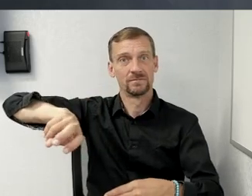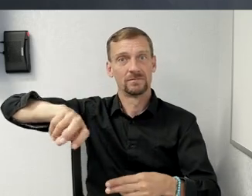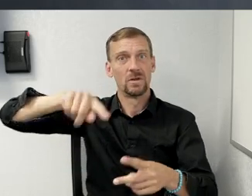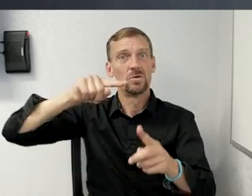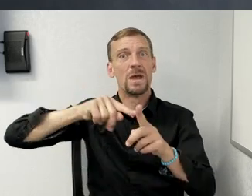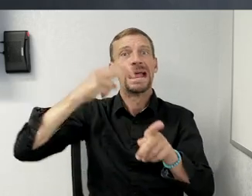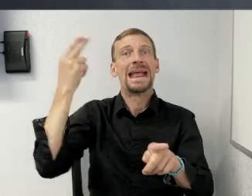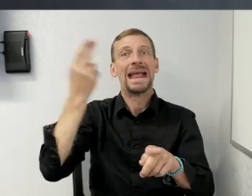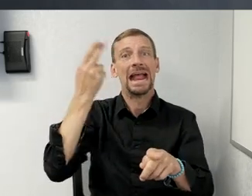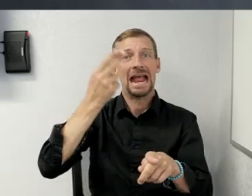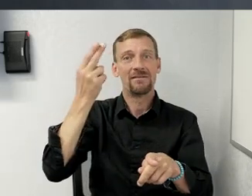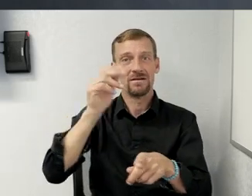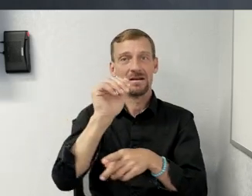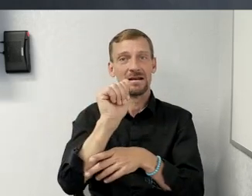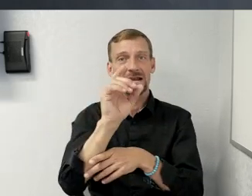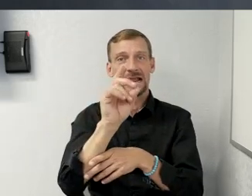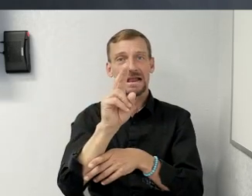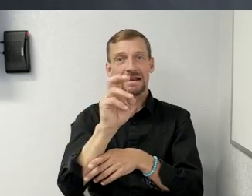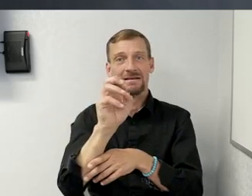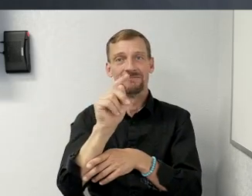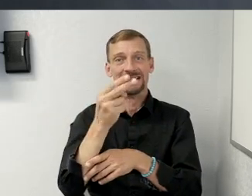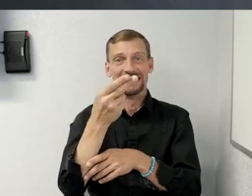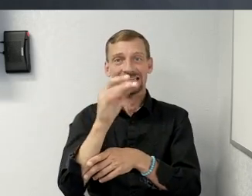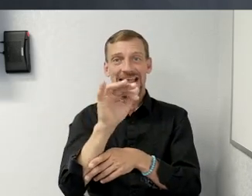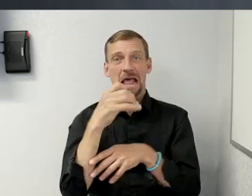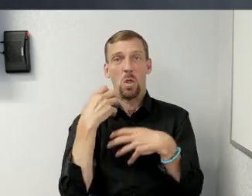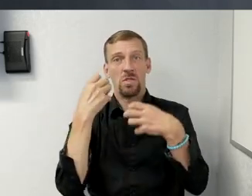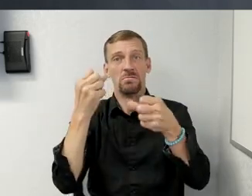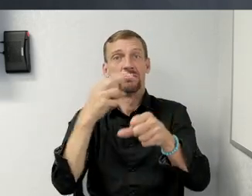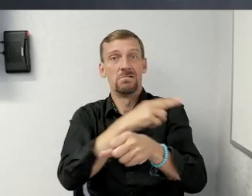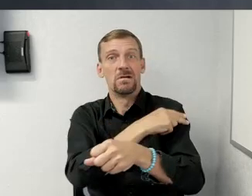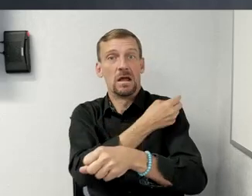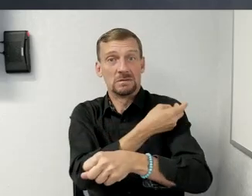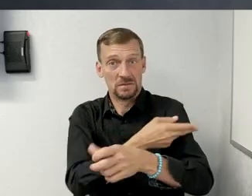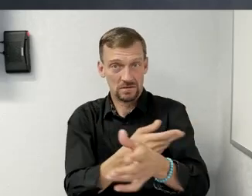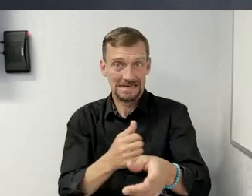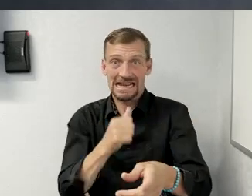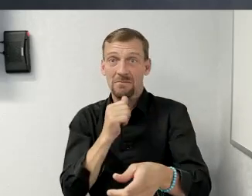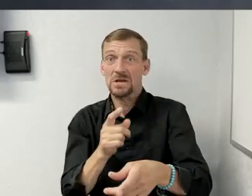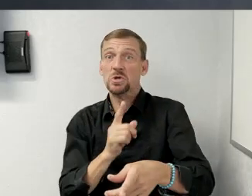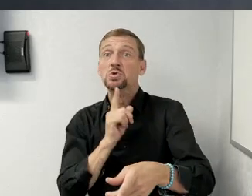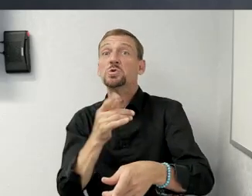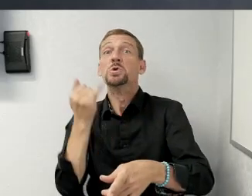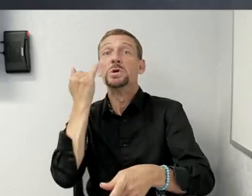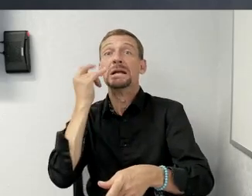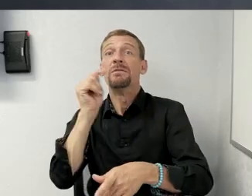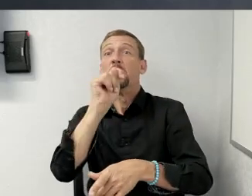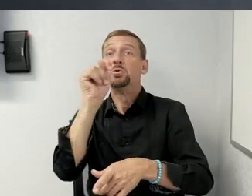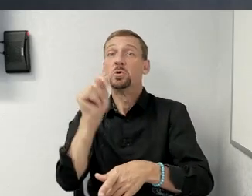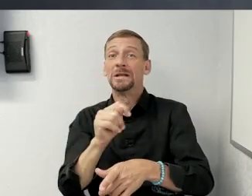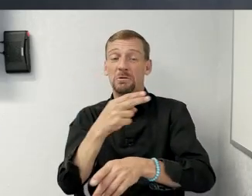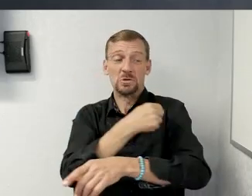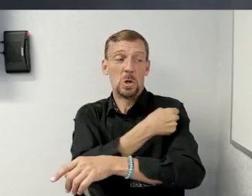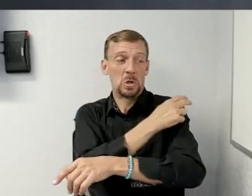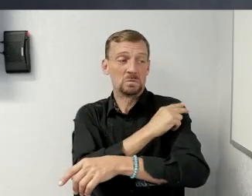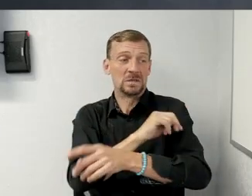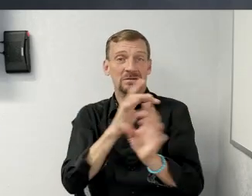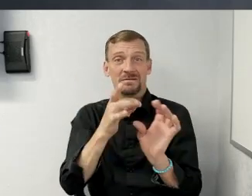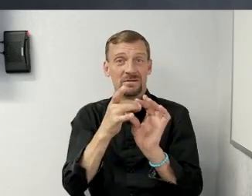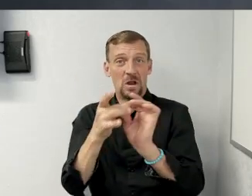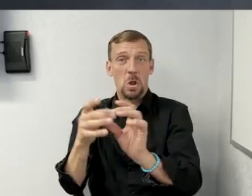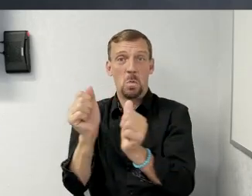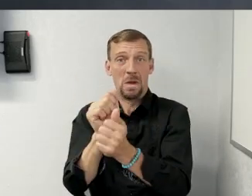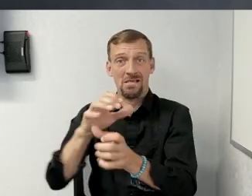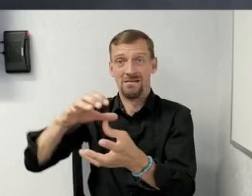the Hanford Adventist Health Hospital. So I'm not certain I would consider Tulare's hospital to be in